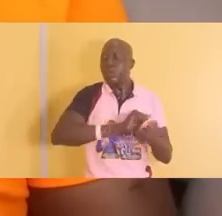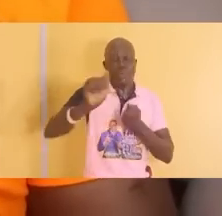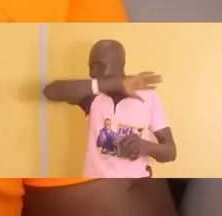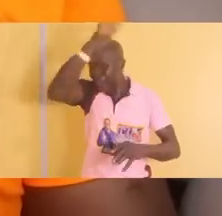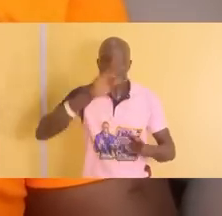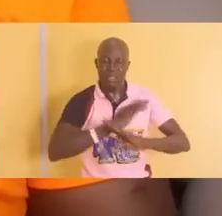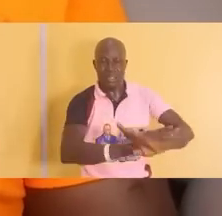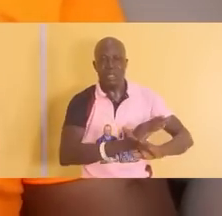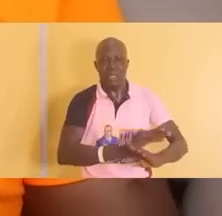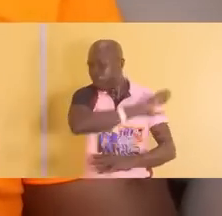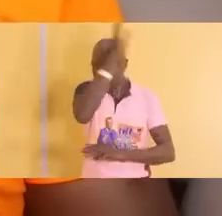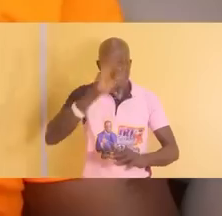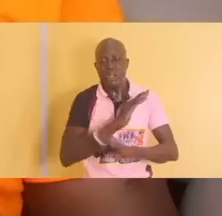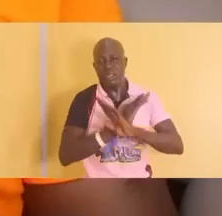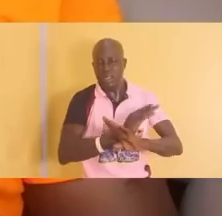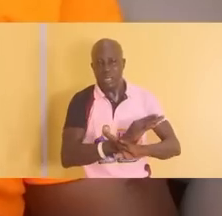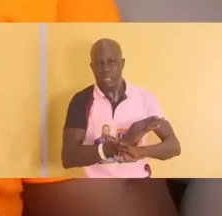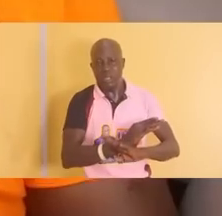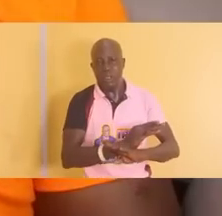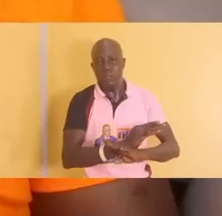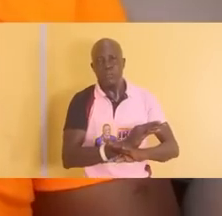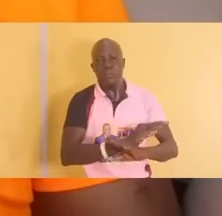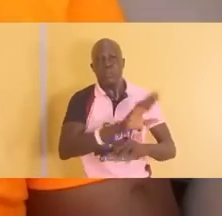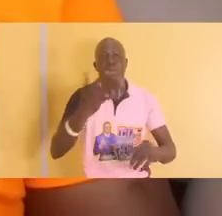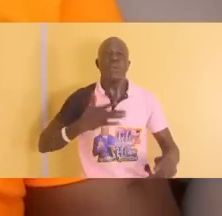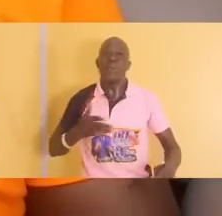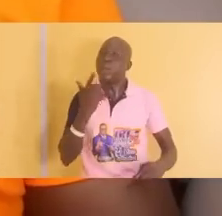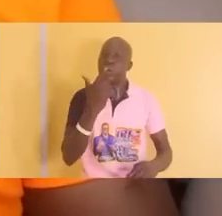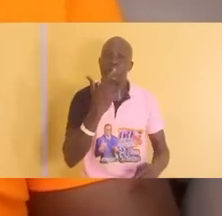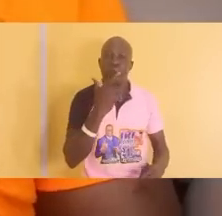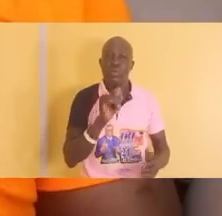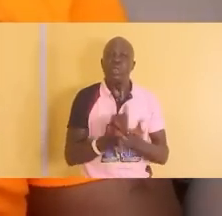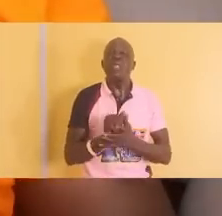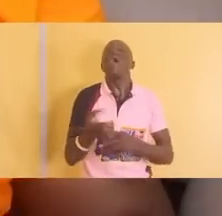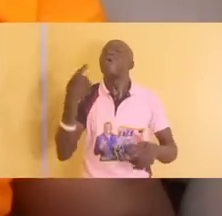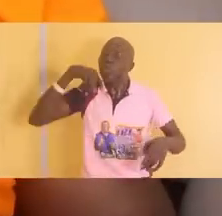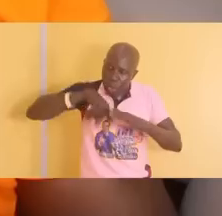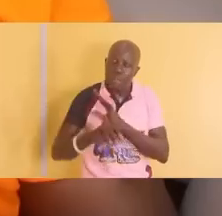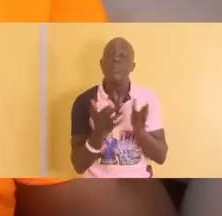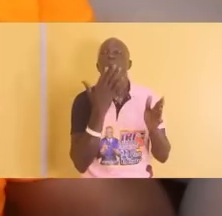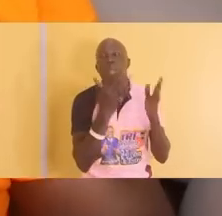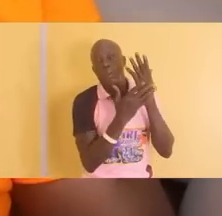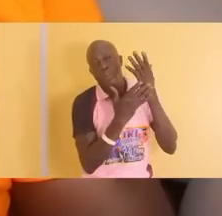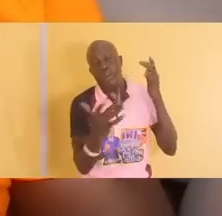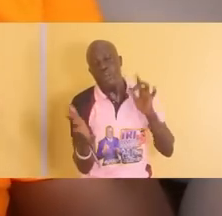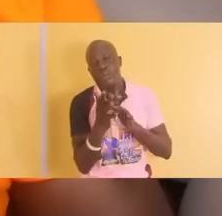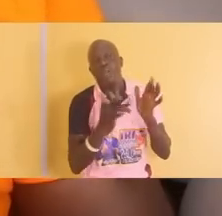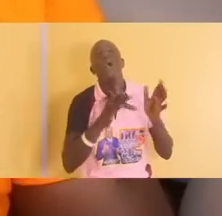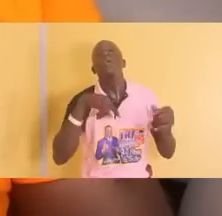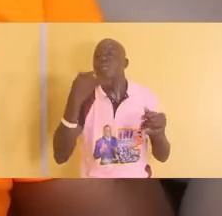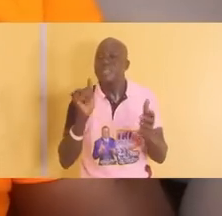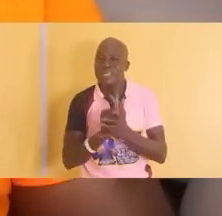the south, to the east, to the west, to the four corners of the world, everyone